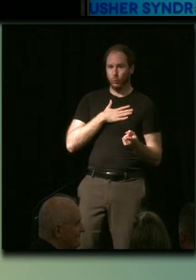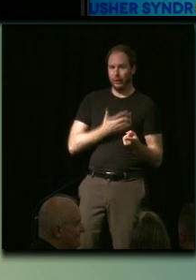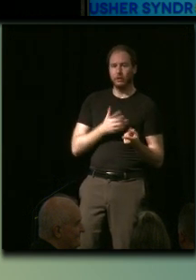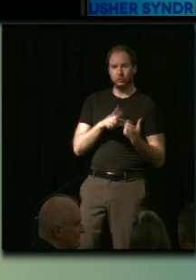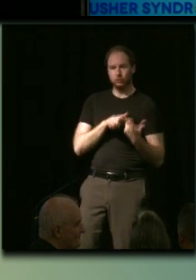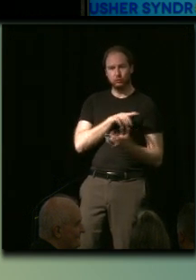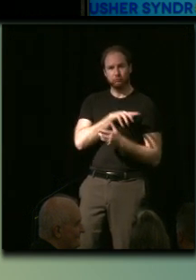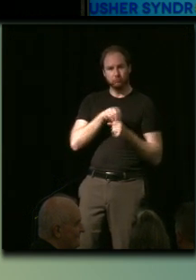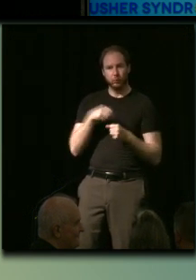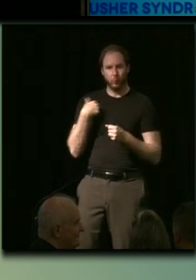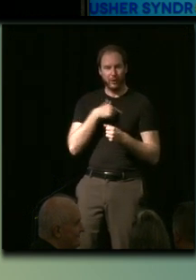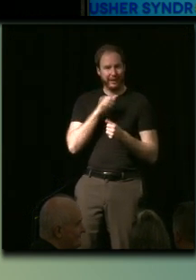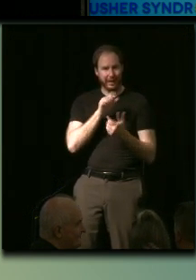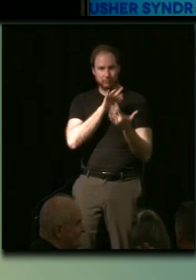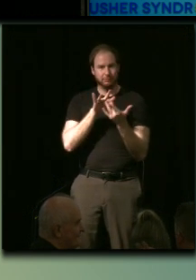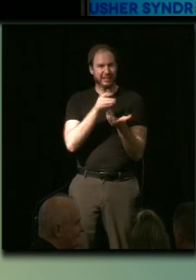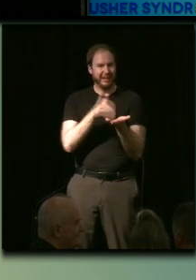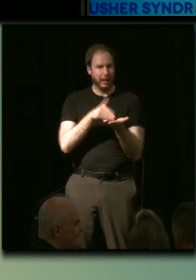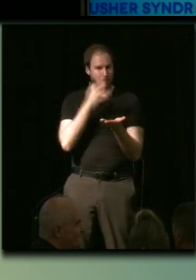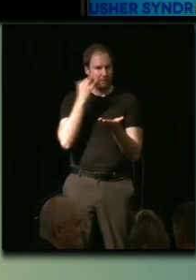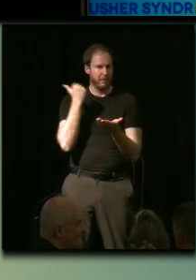that we can reach.